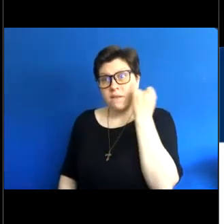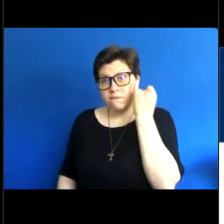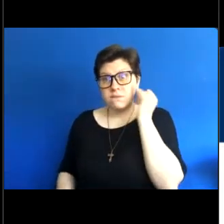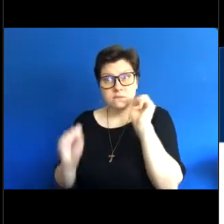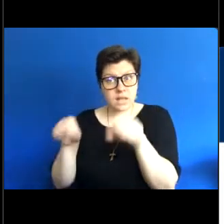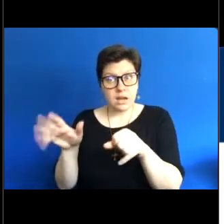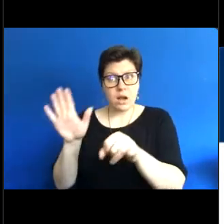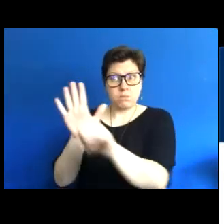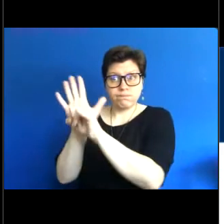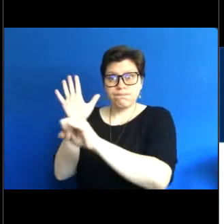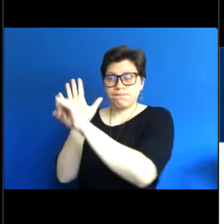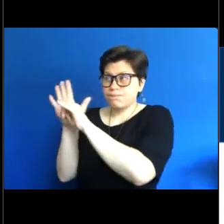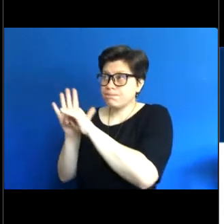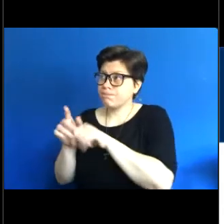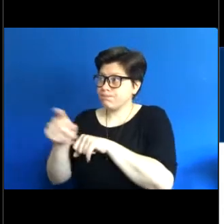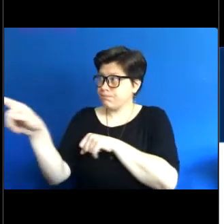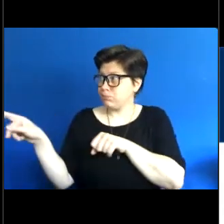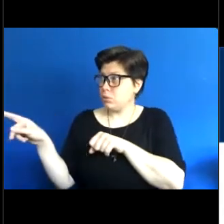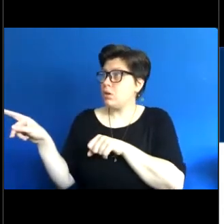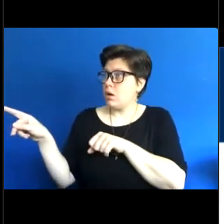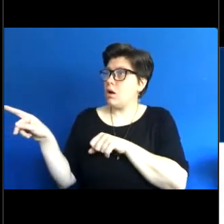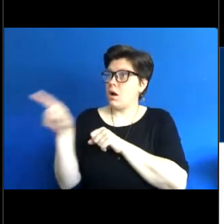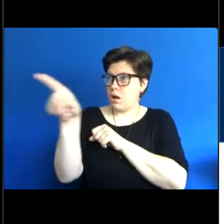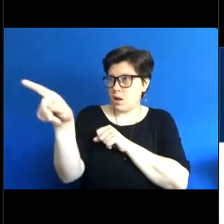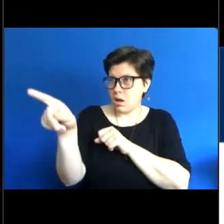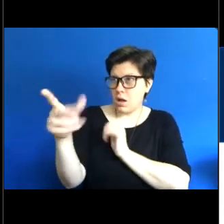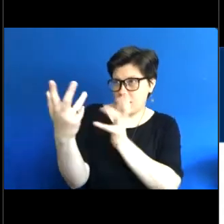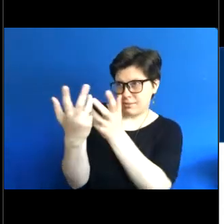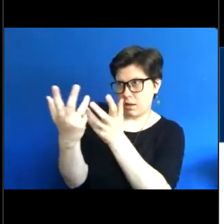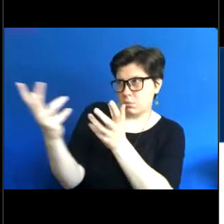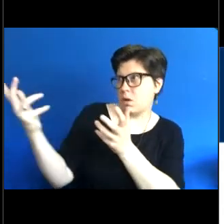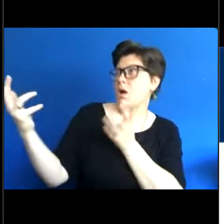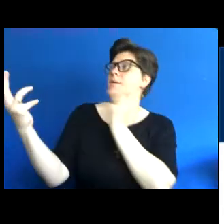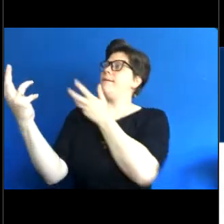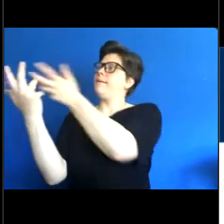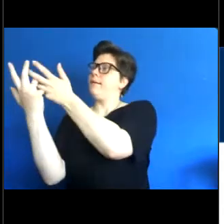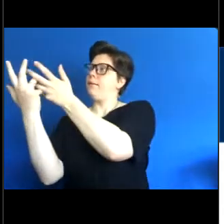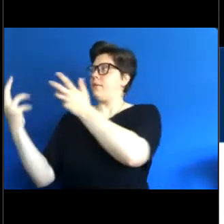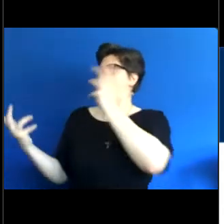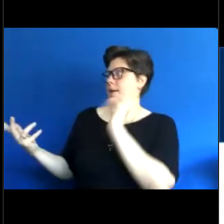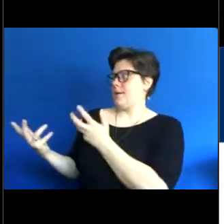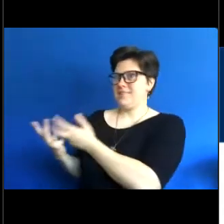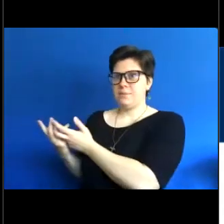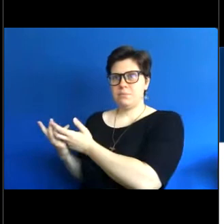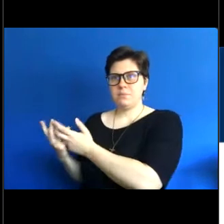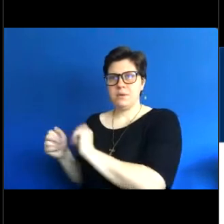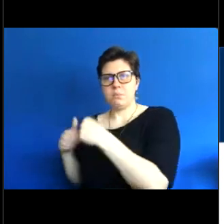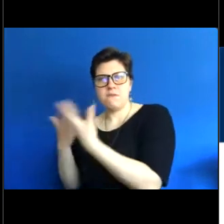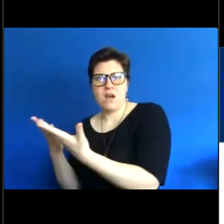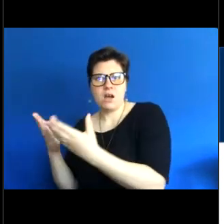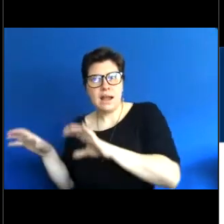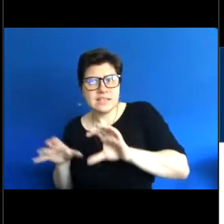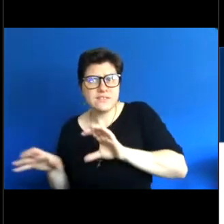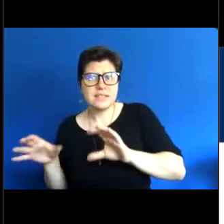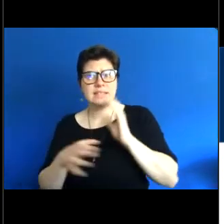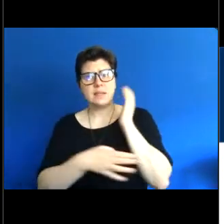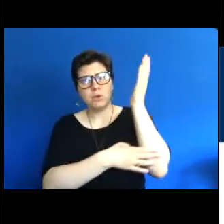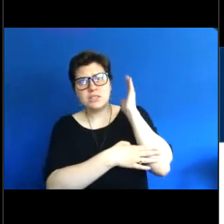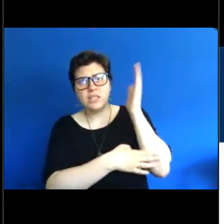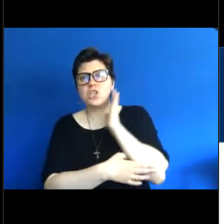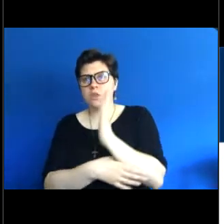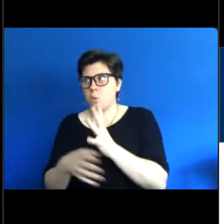methods, we can then adapt our teaching by providing our students with activities and presentations that are